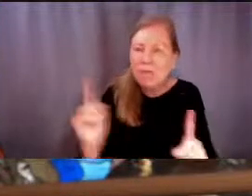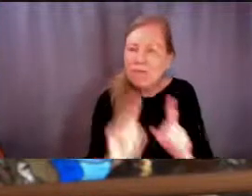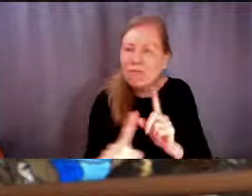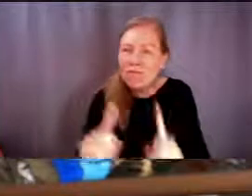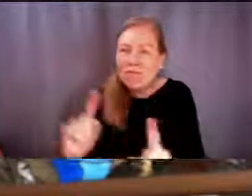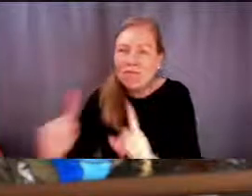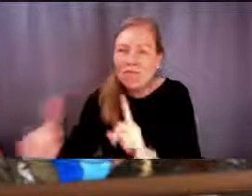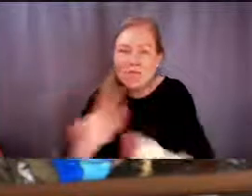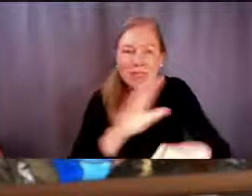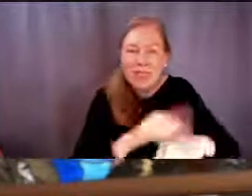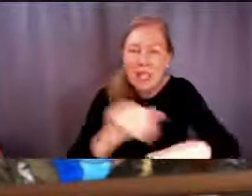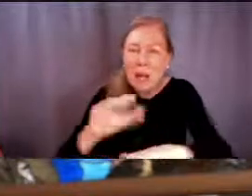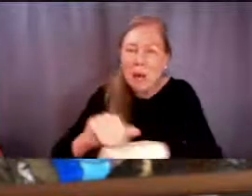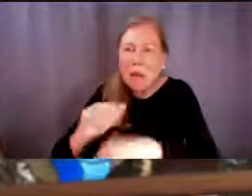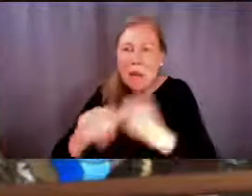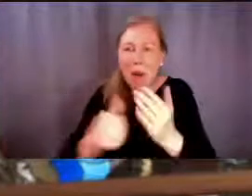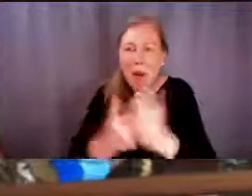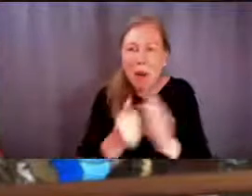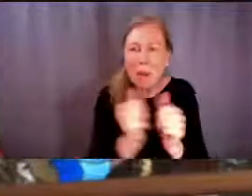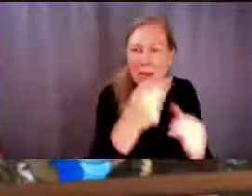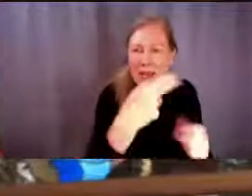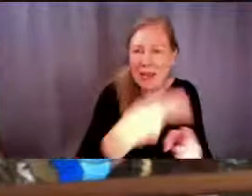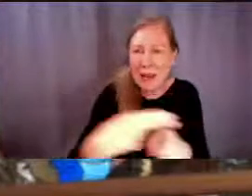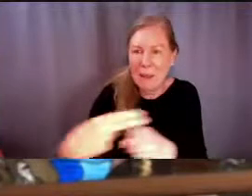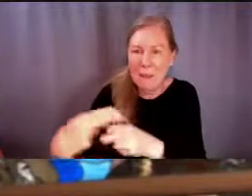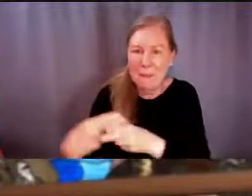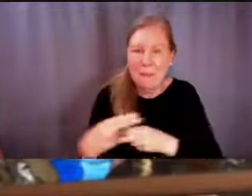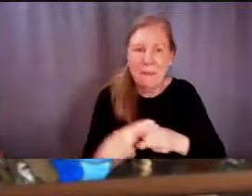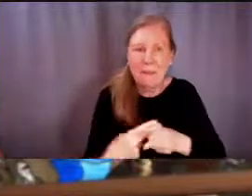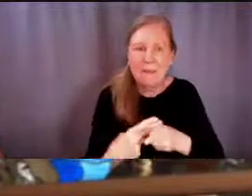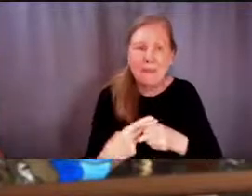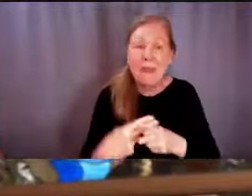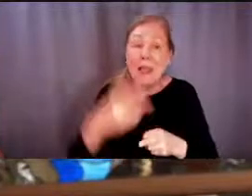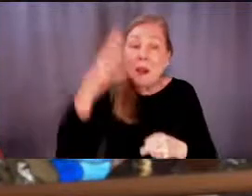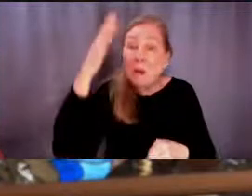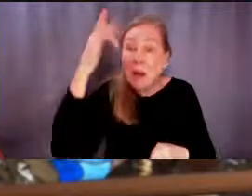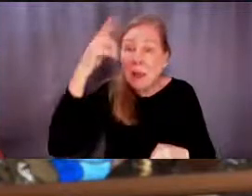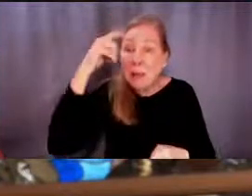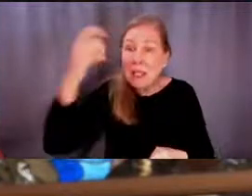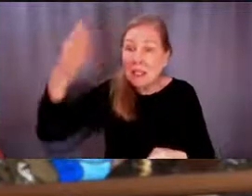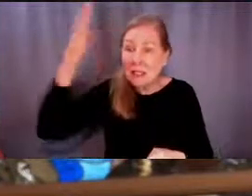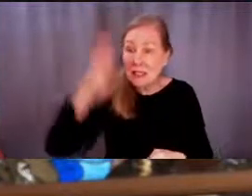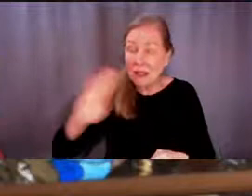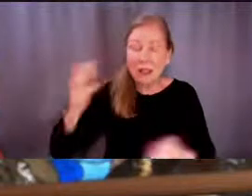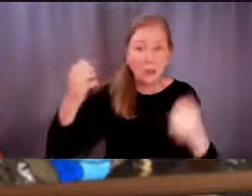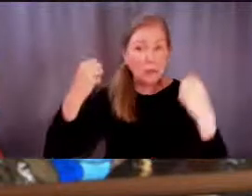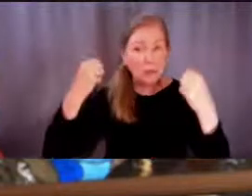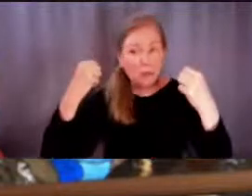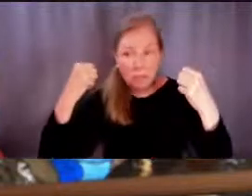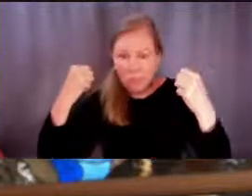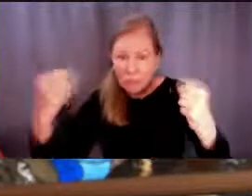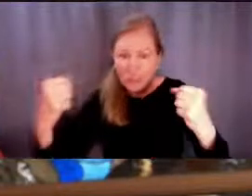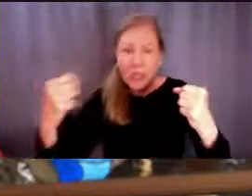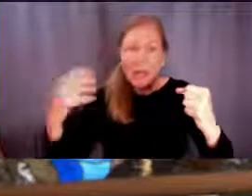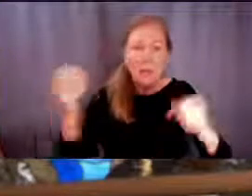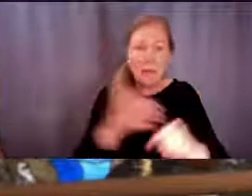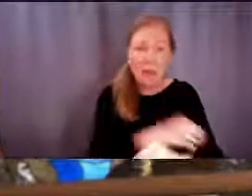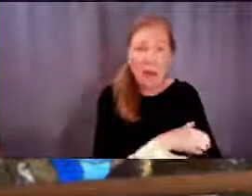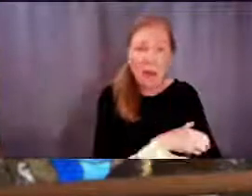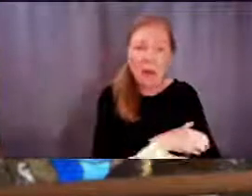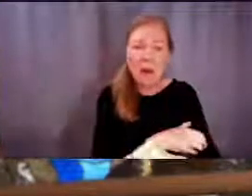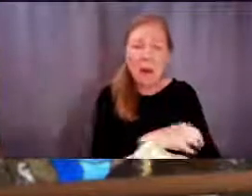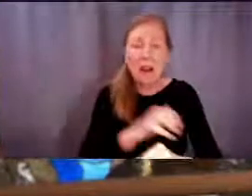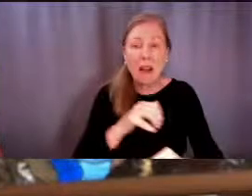each by name. Because of God's great strength and mighty power, not one